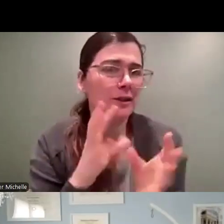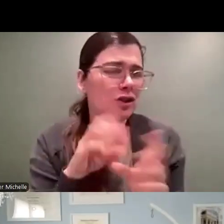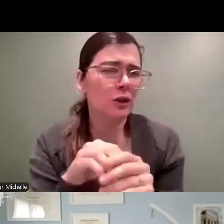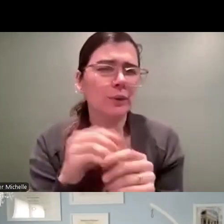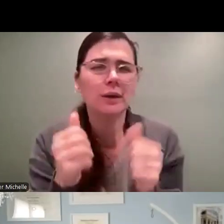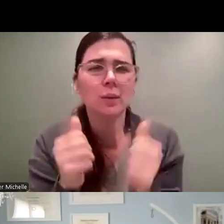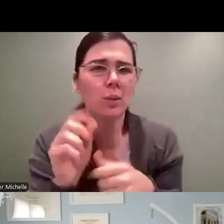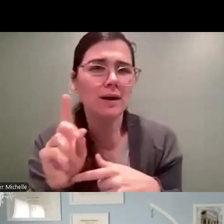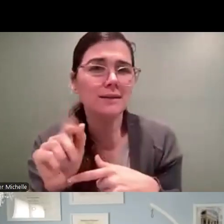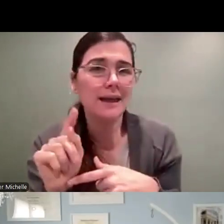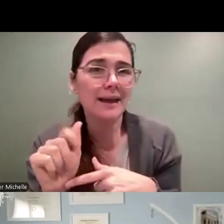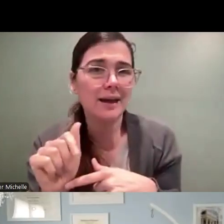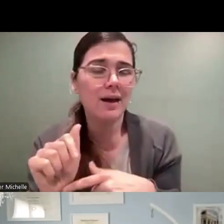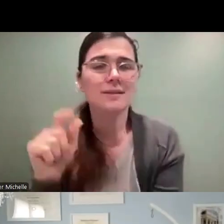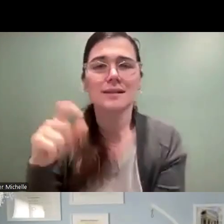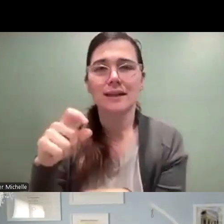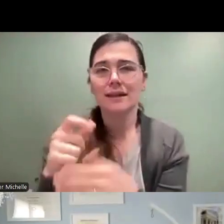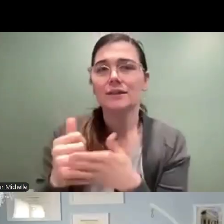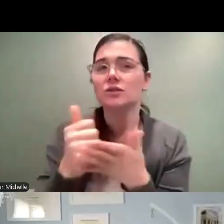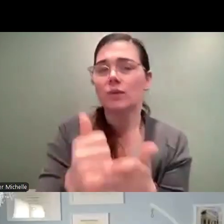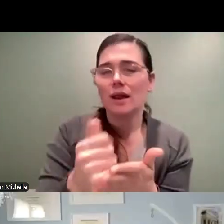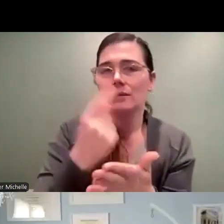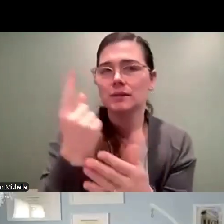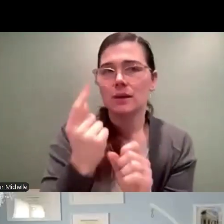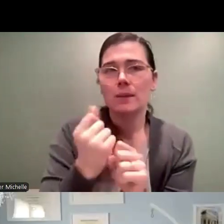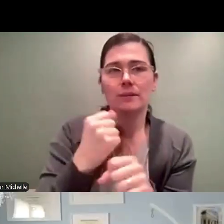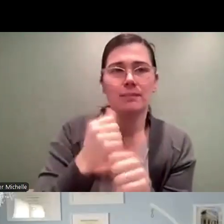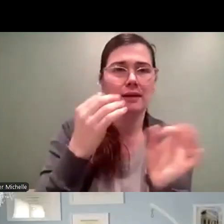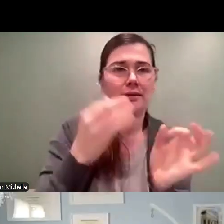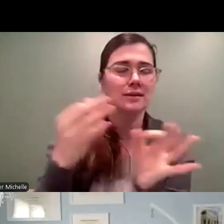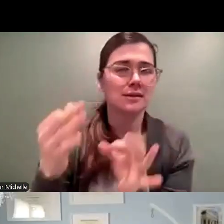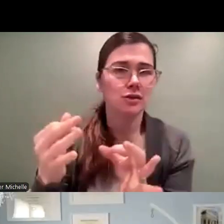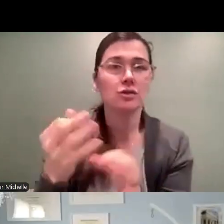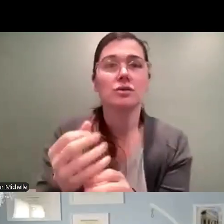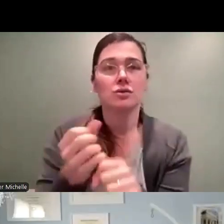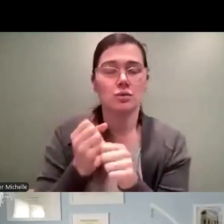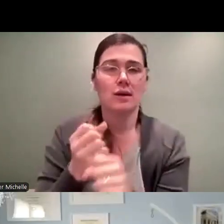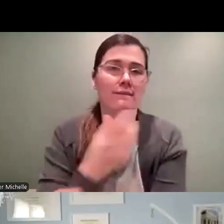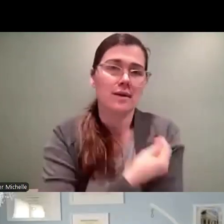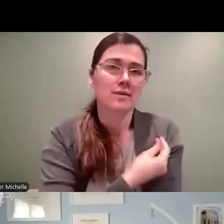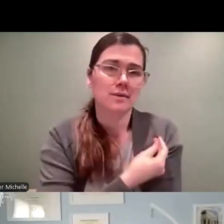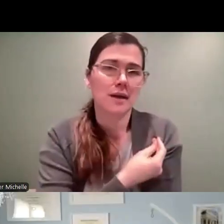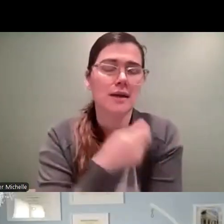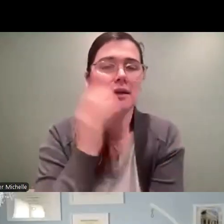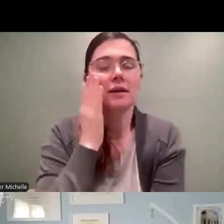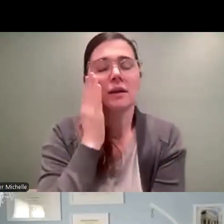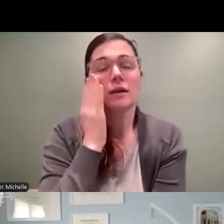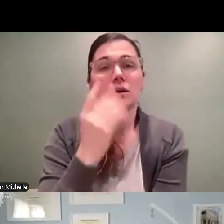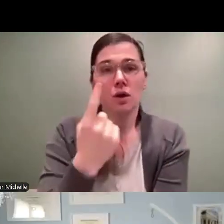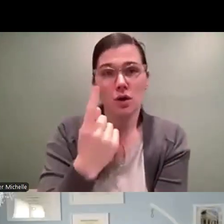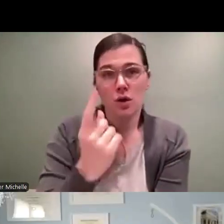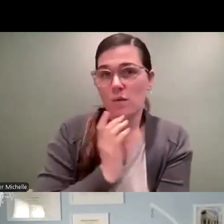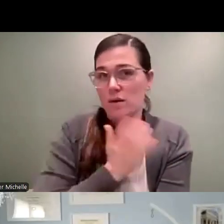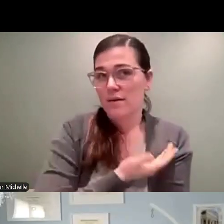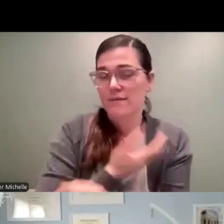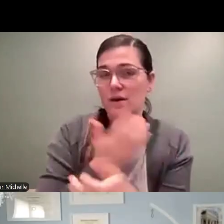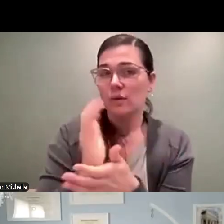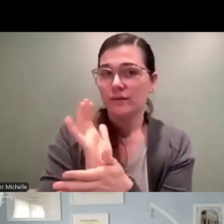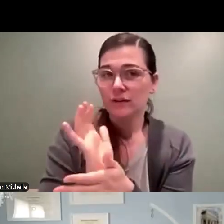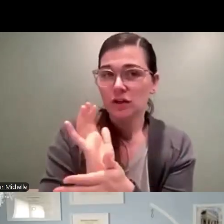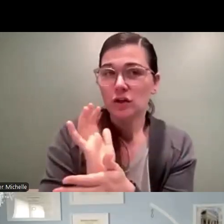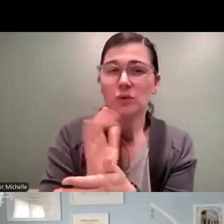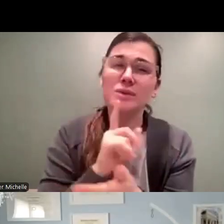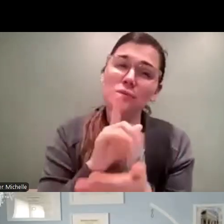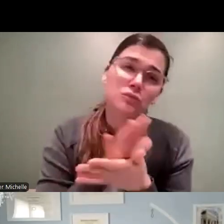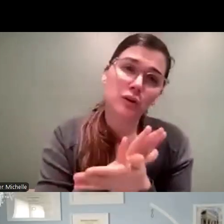needed to help somebody make that decision to get vaccinated. One of our videos actually, and it was really nice